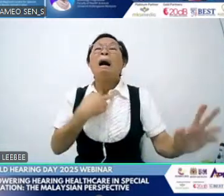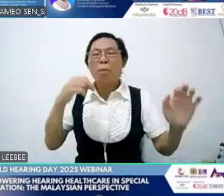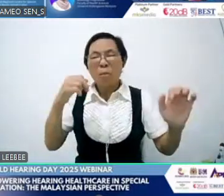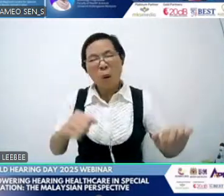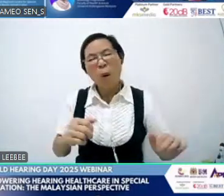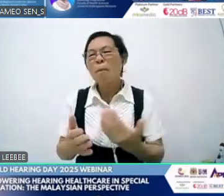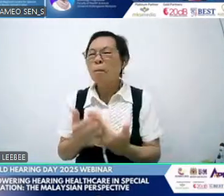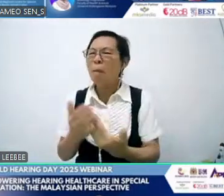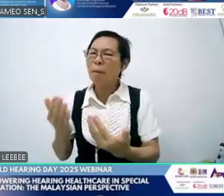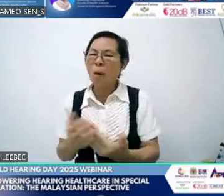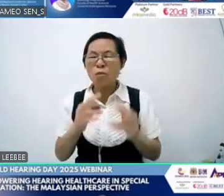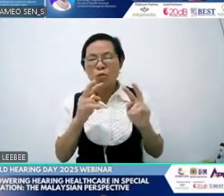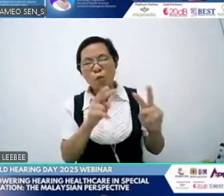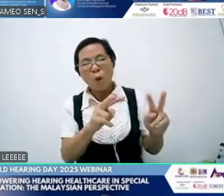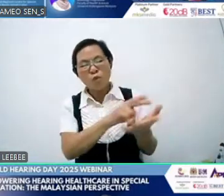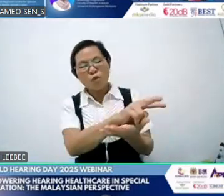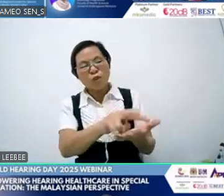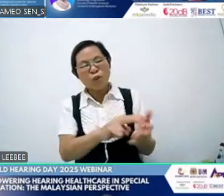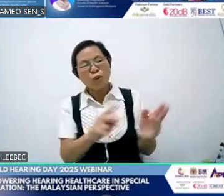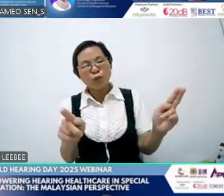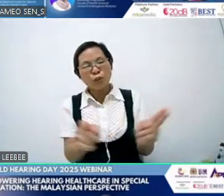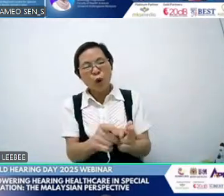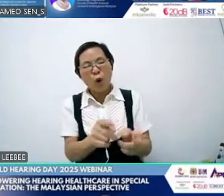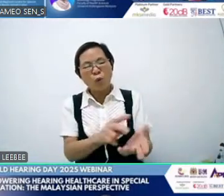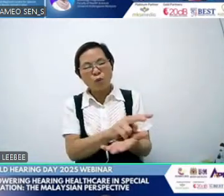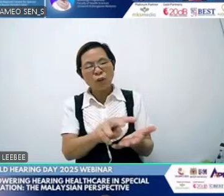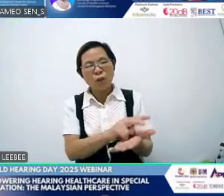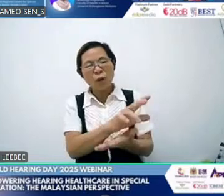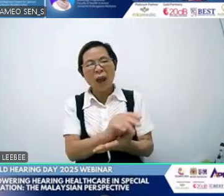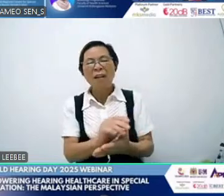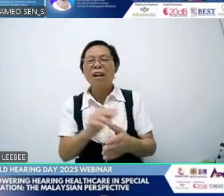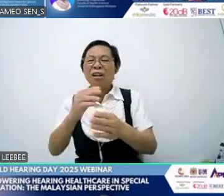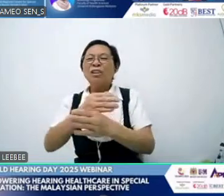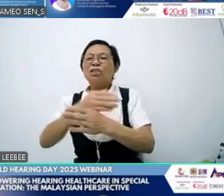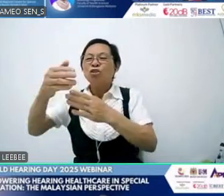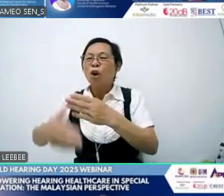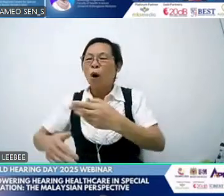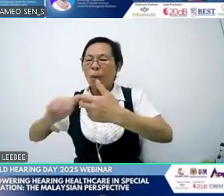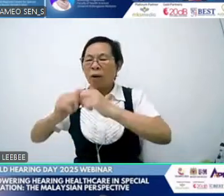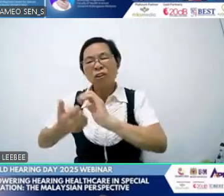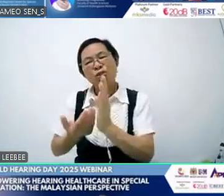simply watch a short video and fix the issue right away.